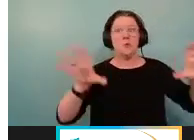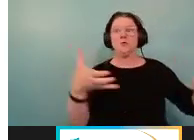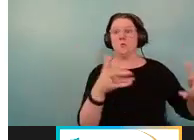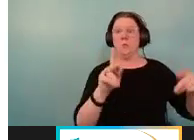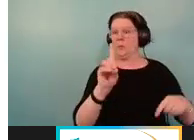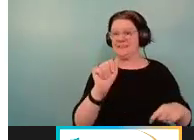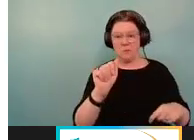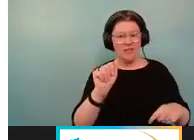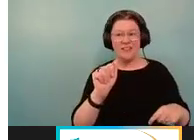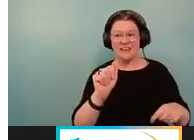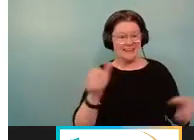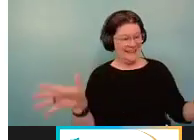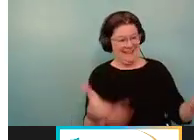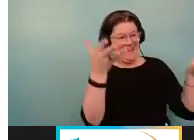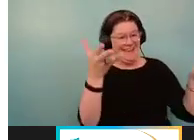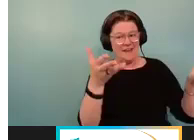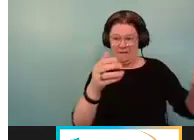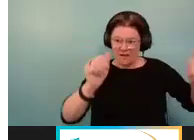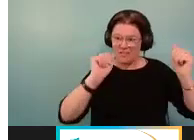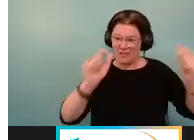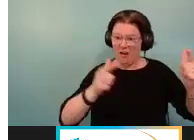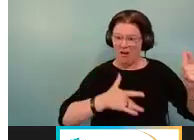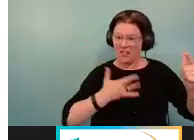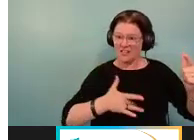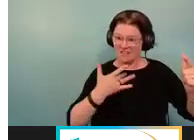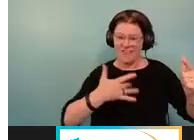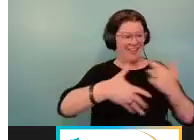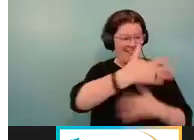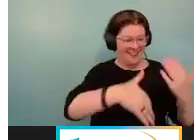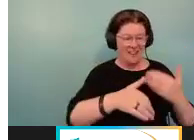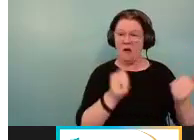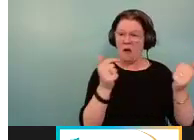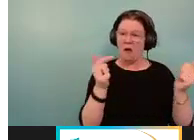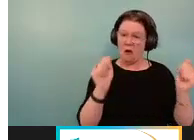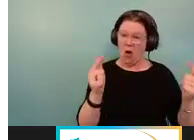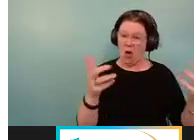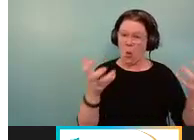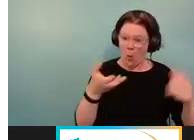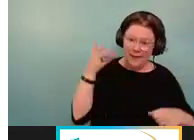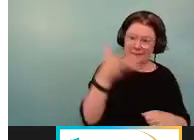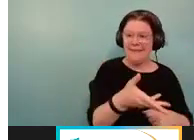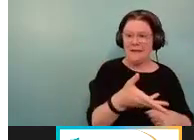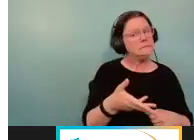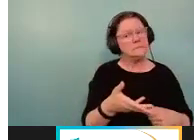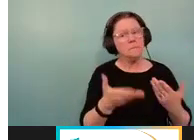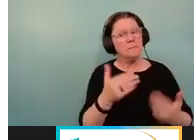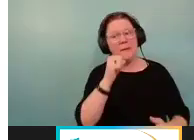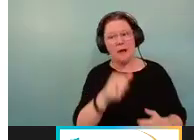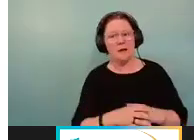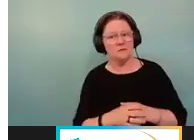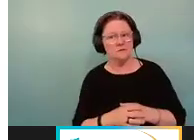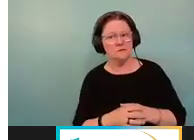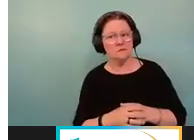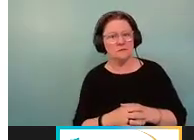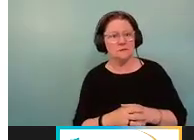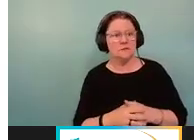disabilities together. That doesn't mean that they're all wanting to be there, socializing in a way that's meaningful. It might